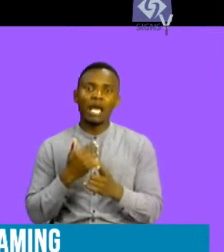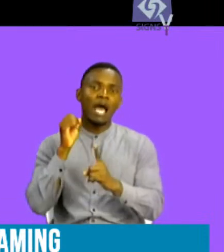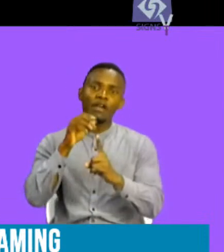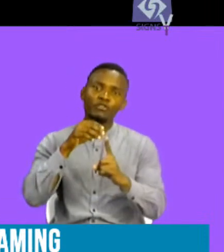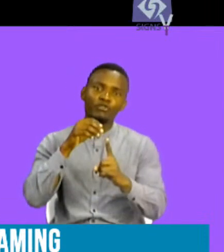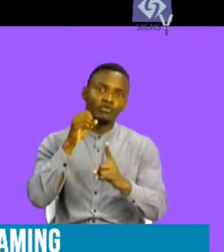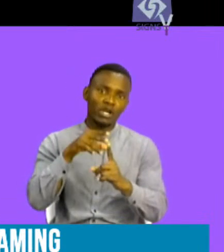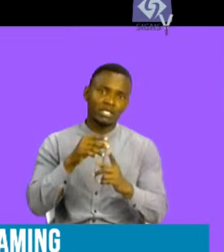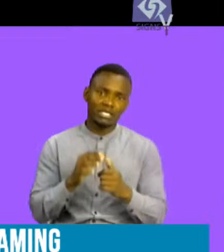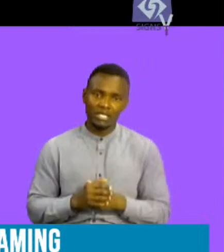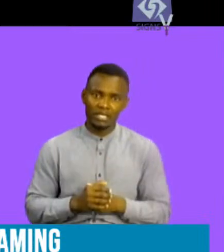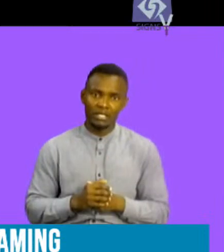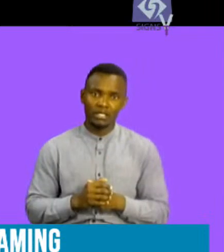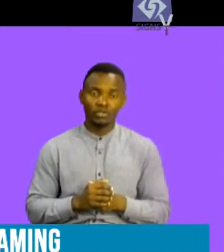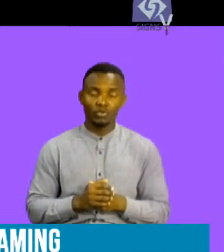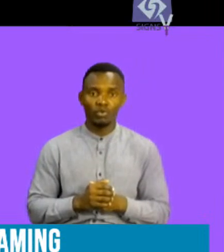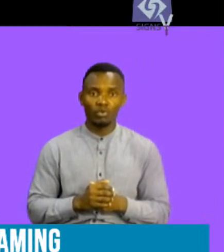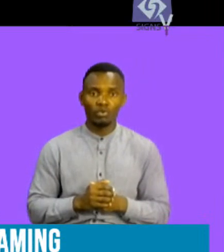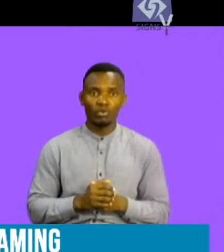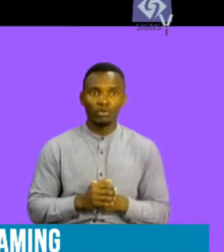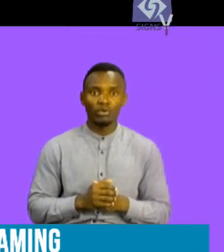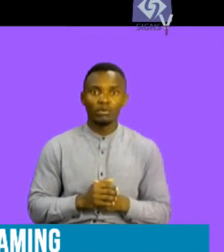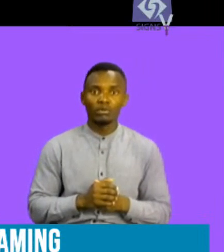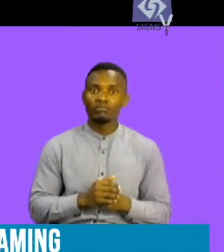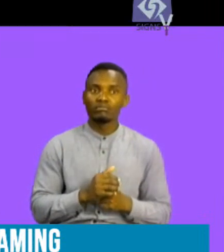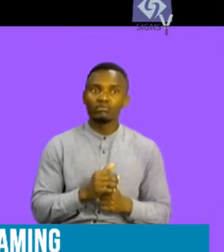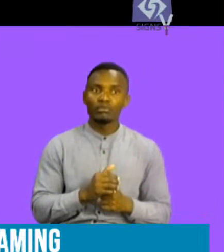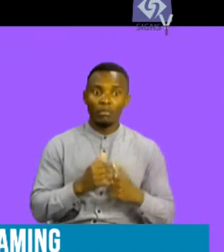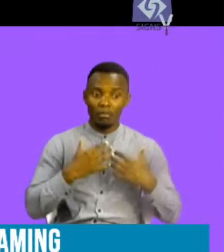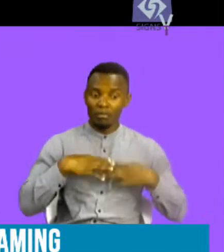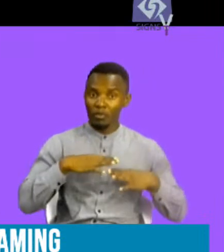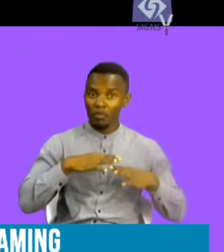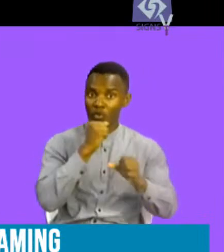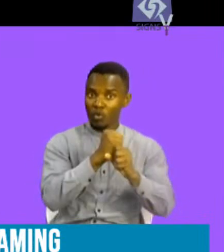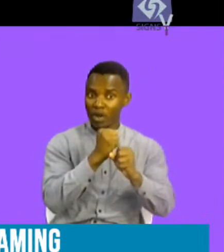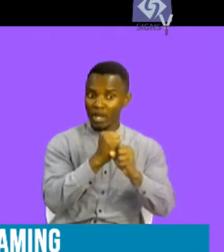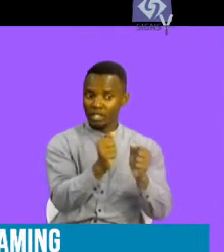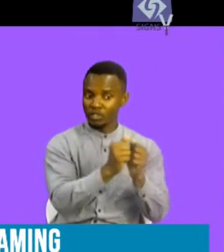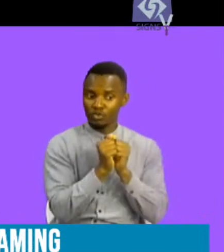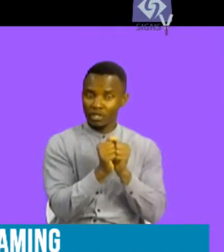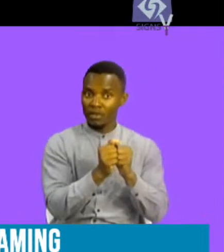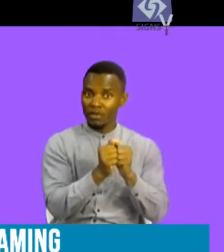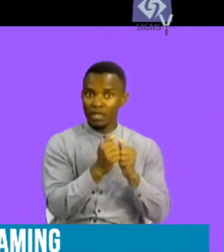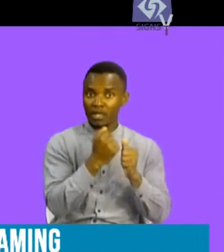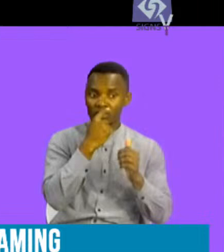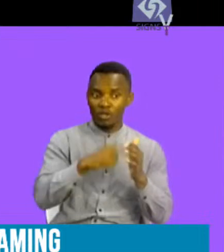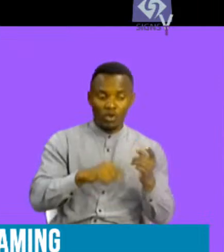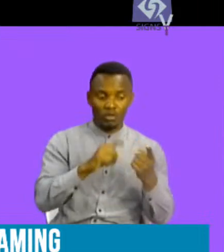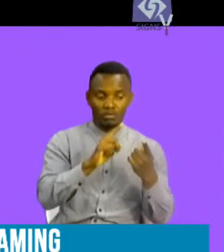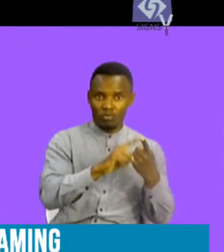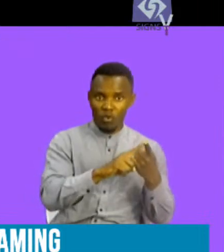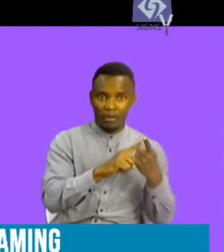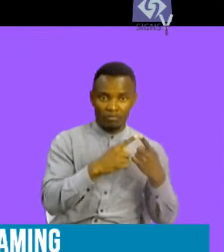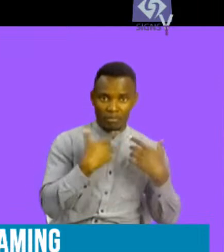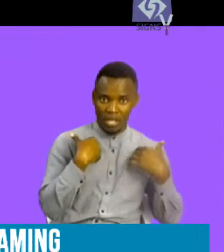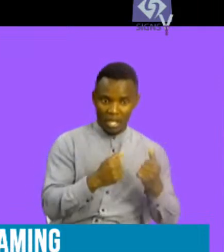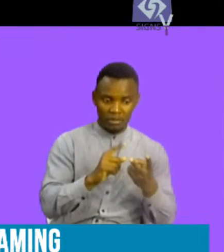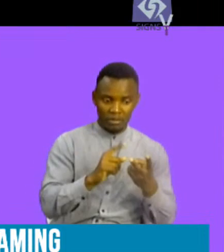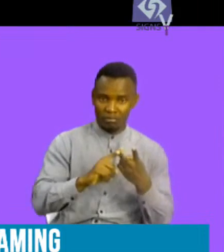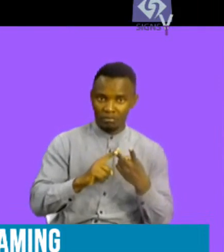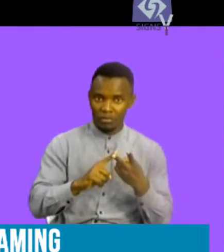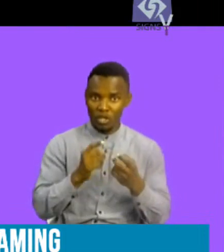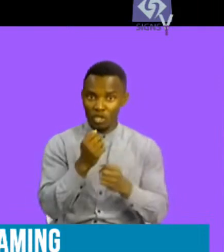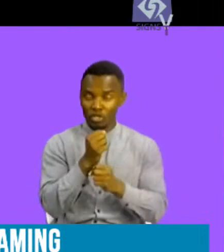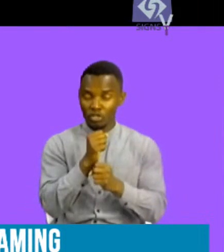aspects, instead of one person doing one thing, people have come together and said, I am doing health, you are doing socioeconomic empowerment, I'm